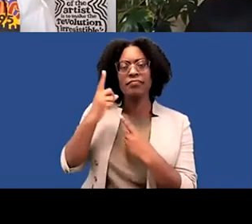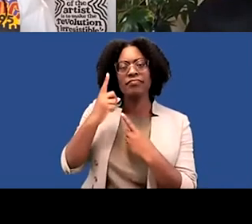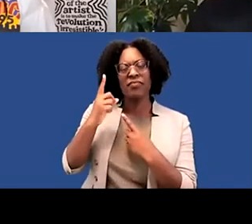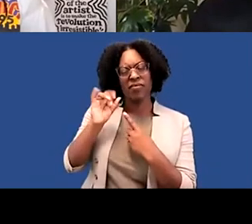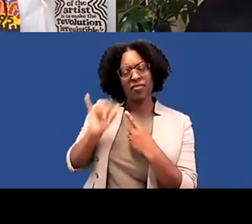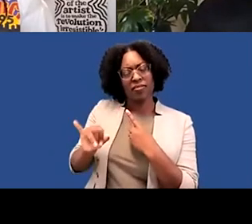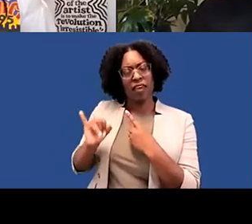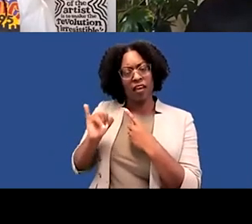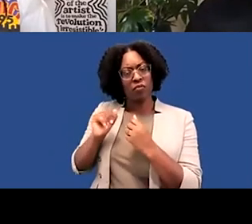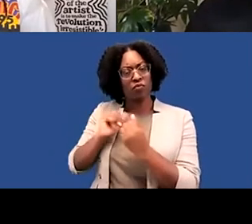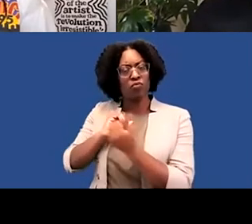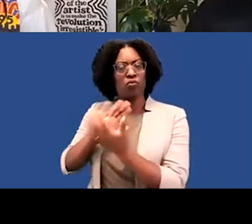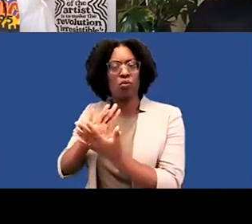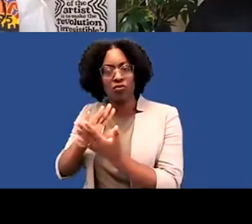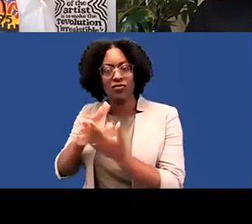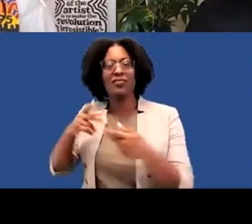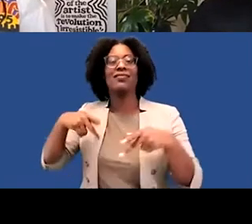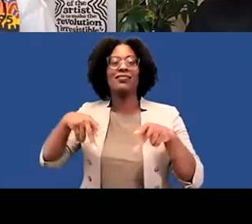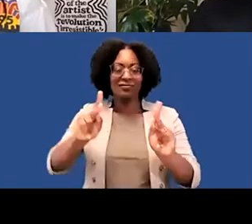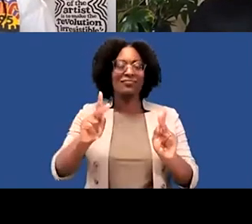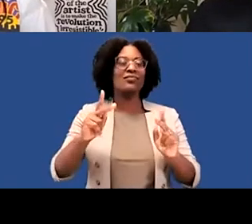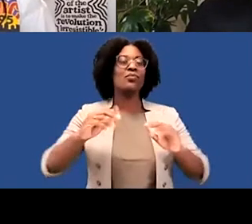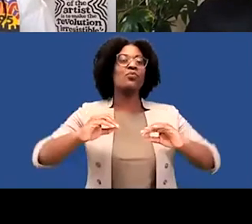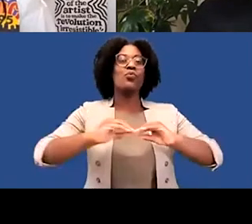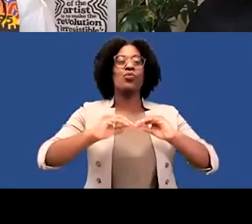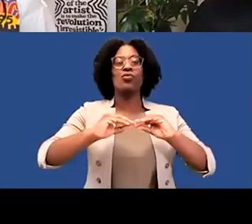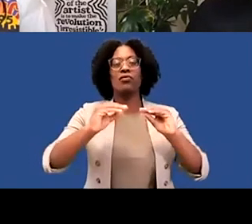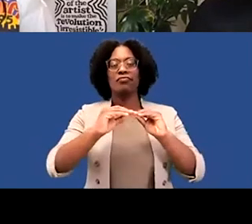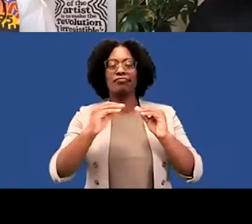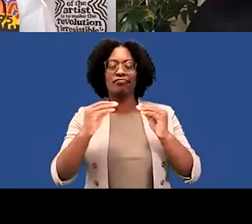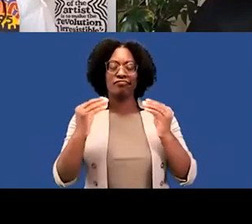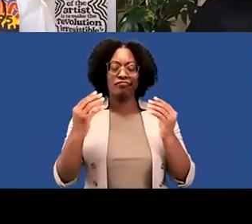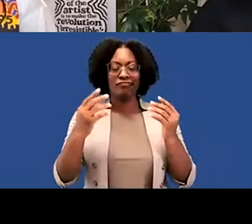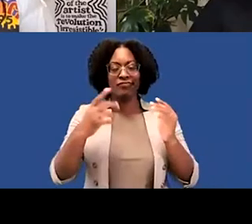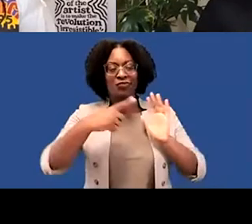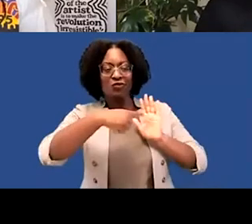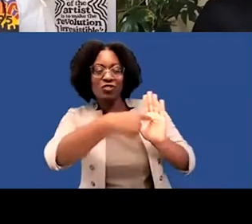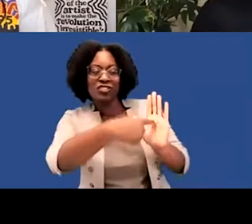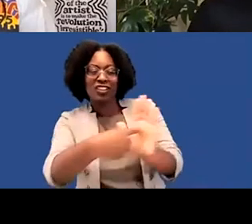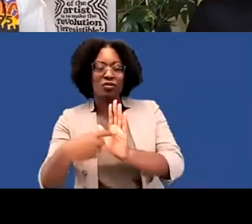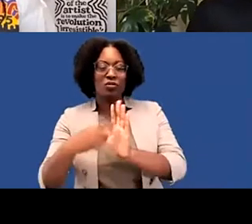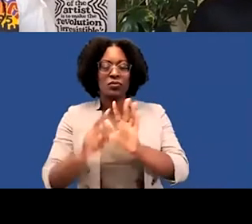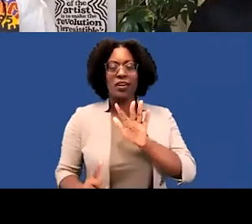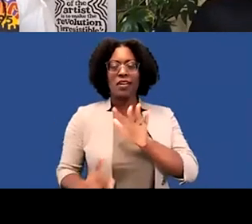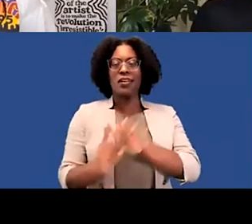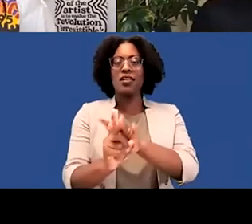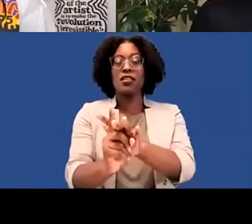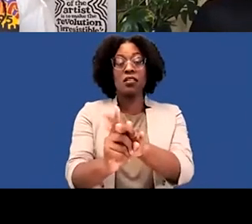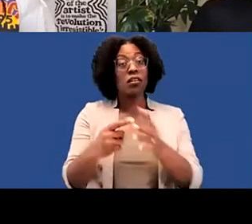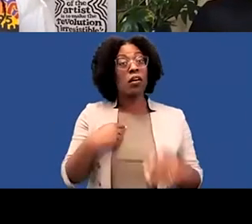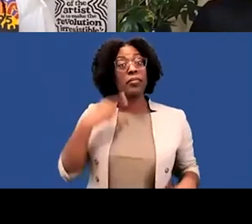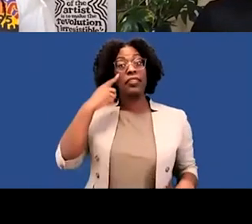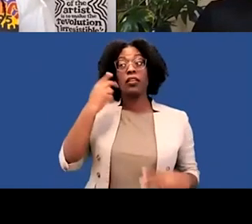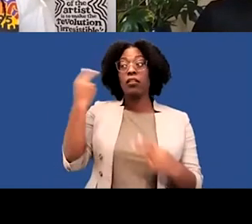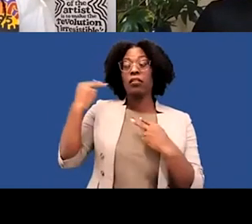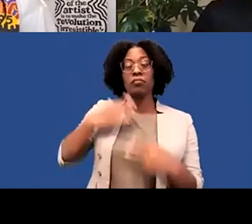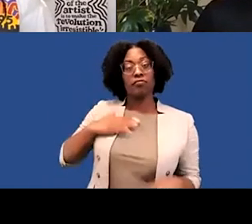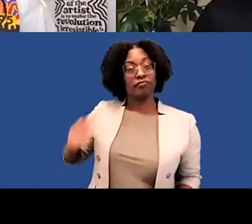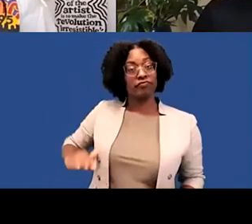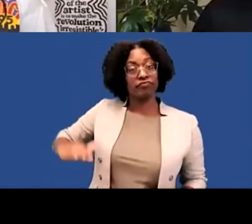dynamic representations, which I think even in my growing up, I feel like I'm seeing so much